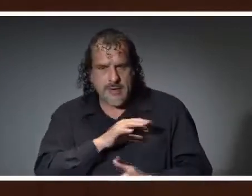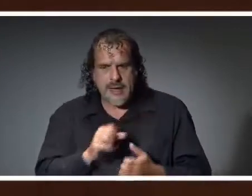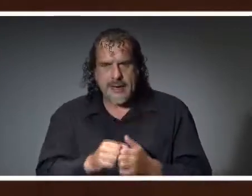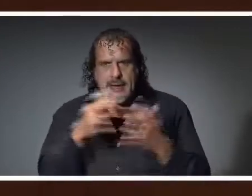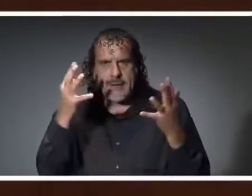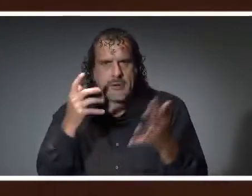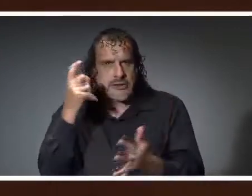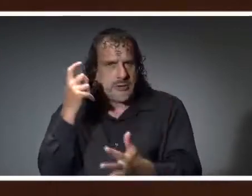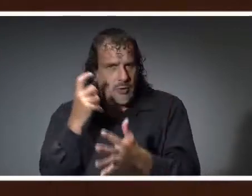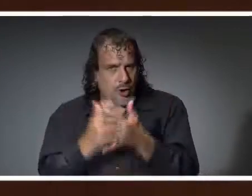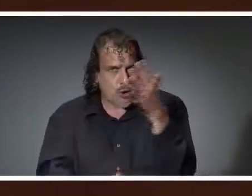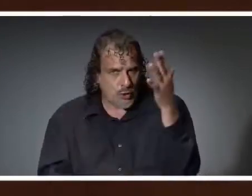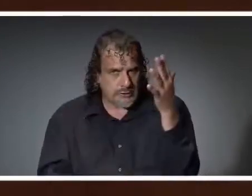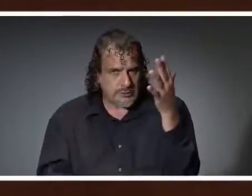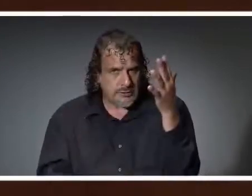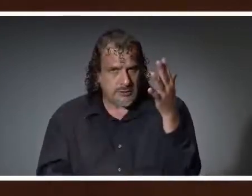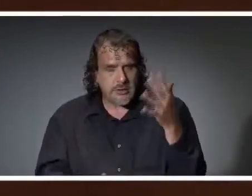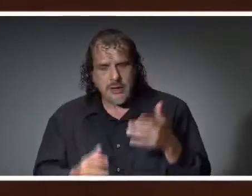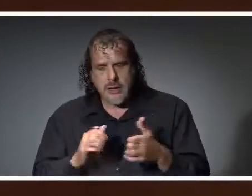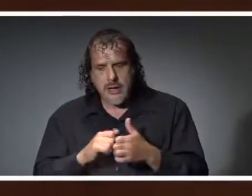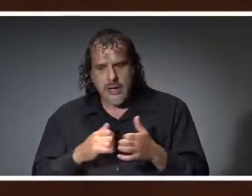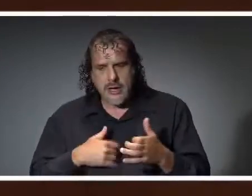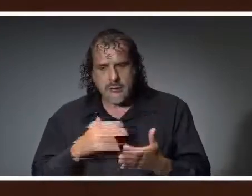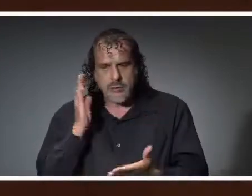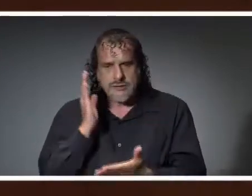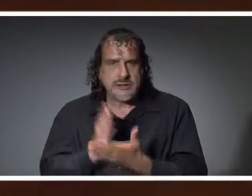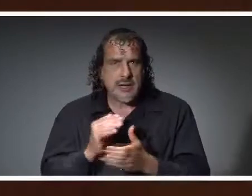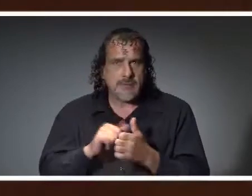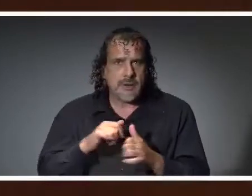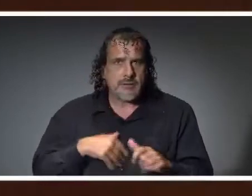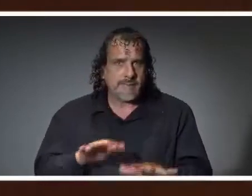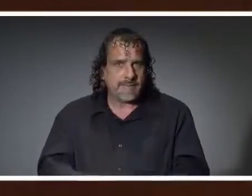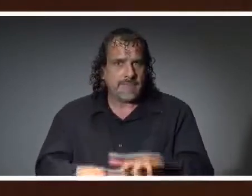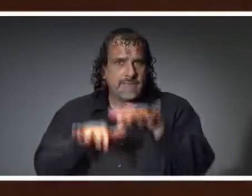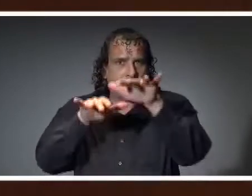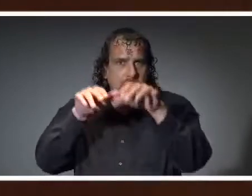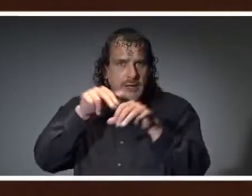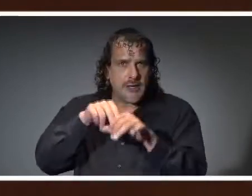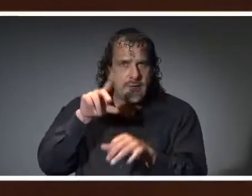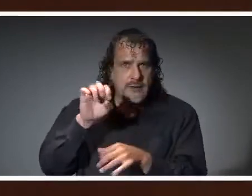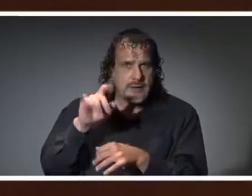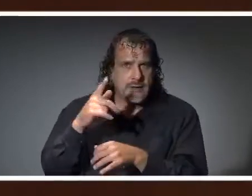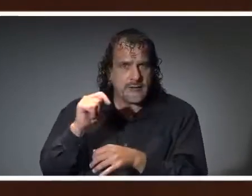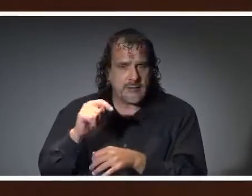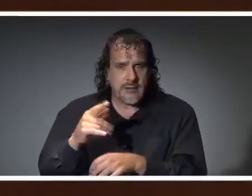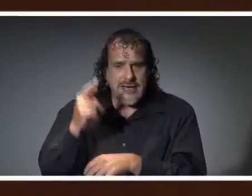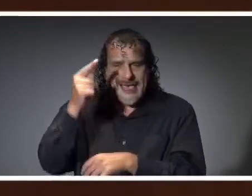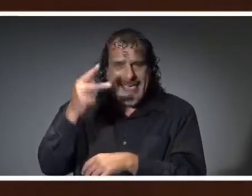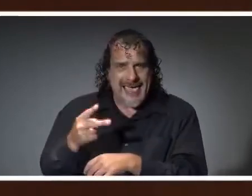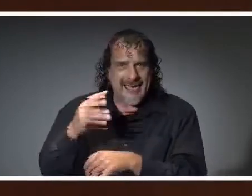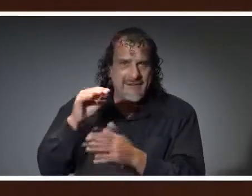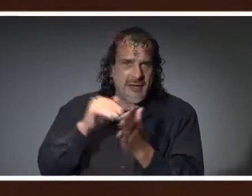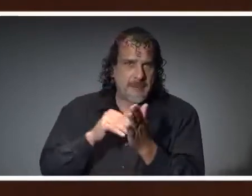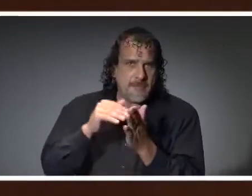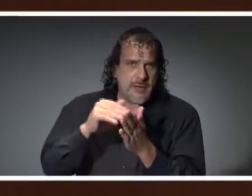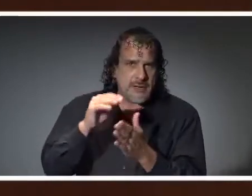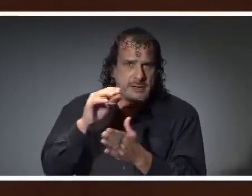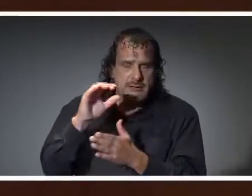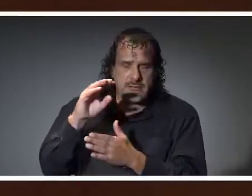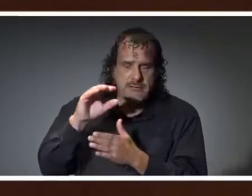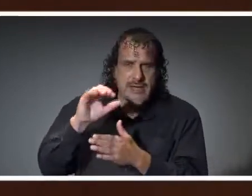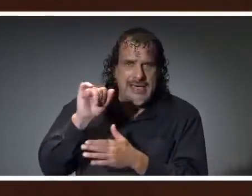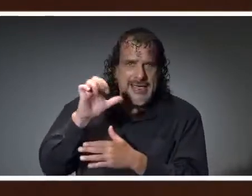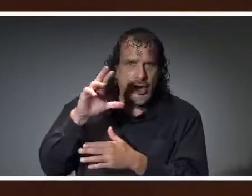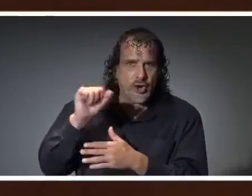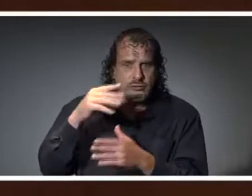the project of overcoming what we went through in the Delta. Over 500,000 acres underwater for more than 6 months.